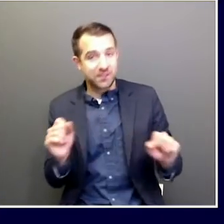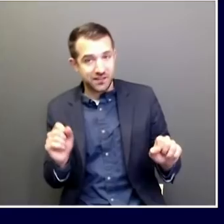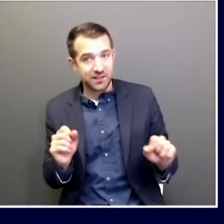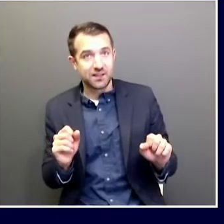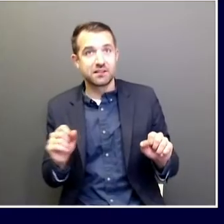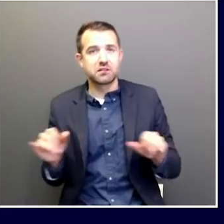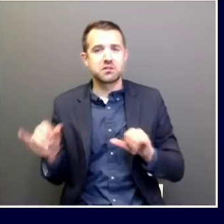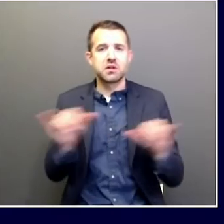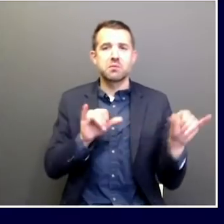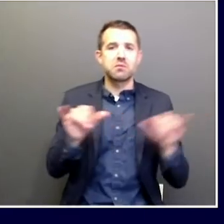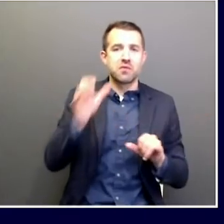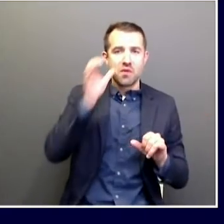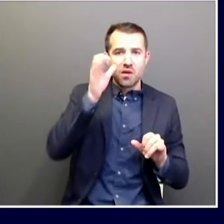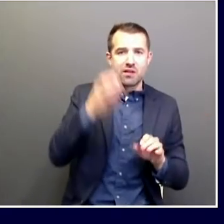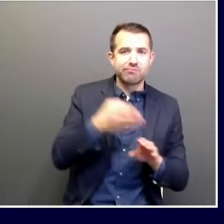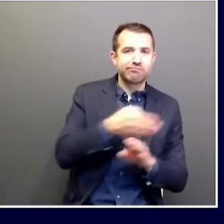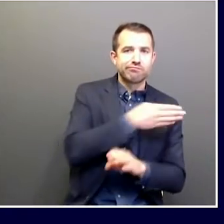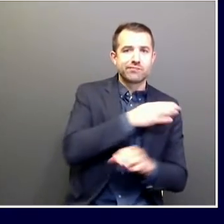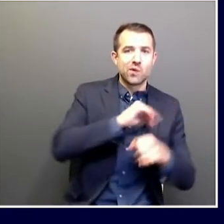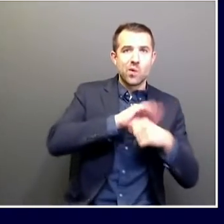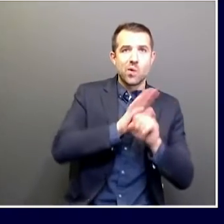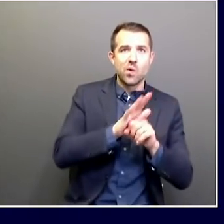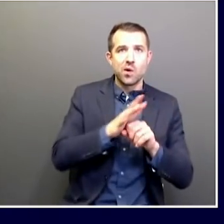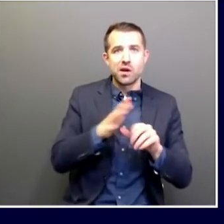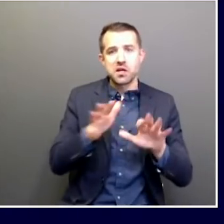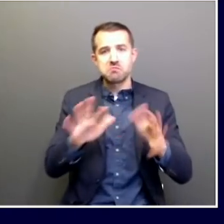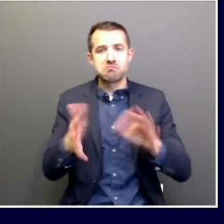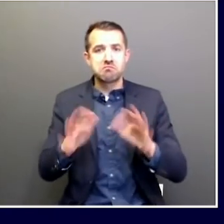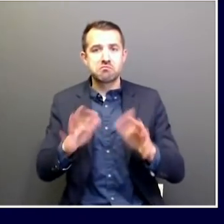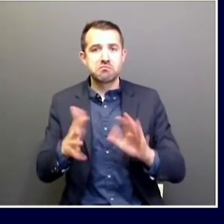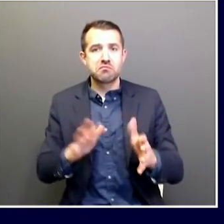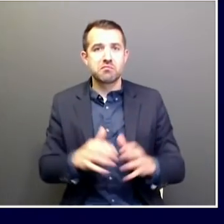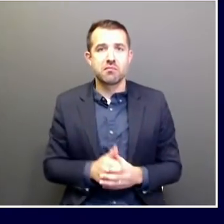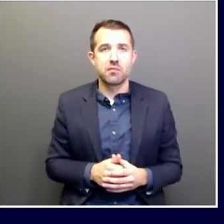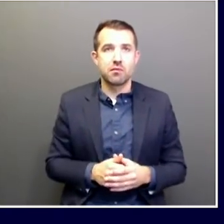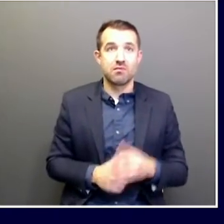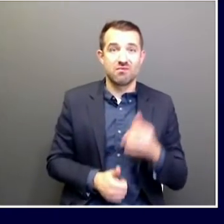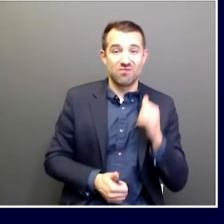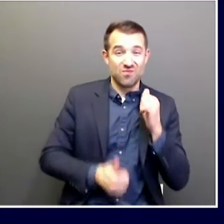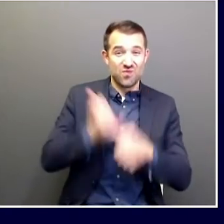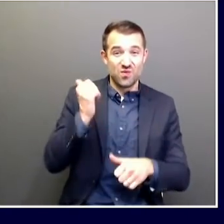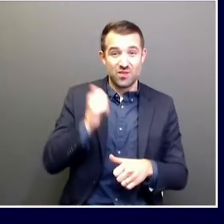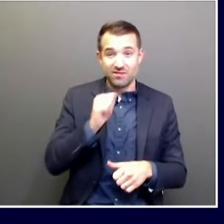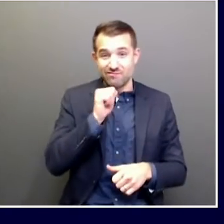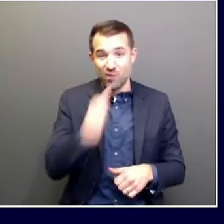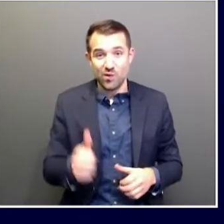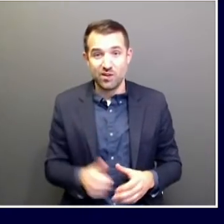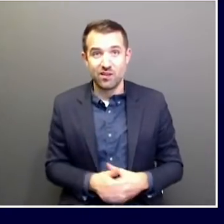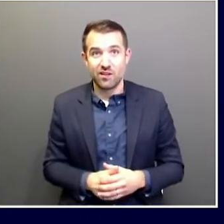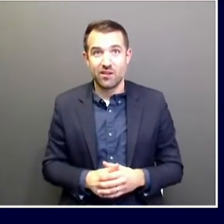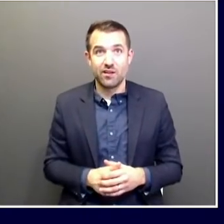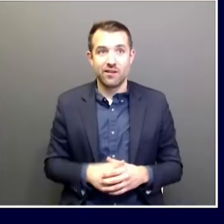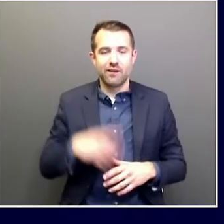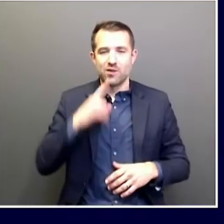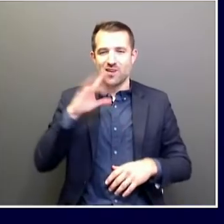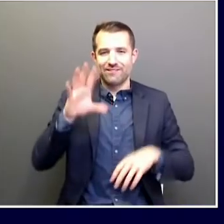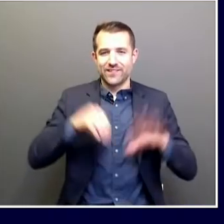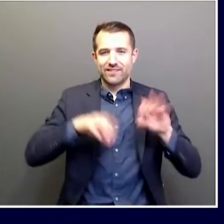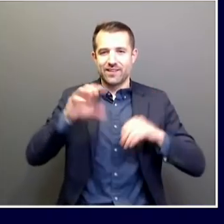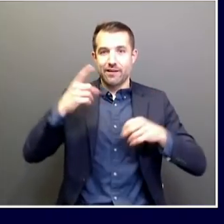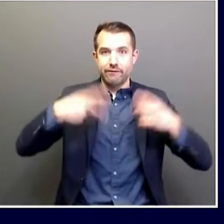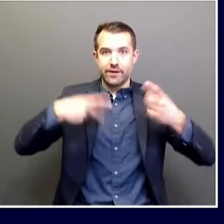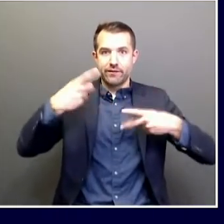times. But most gatherings will not be that way. Most gatherings will be hybrid. That is to say, some individuals who are